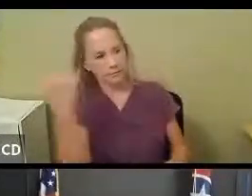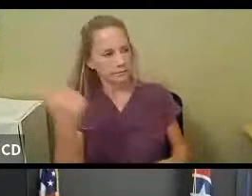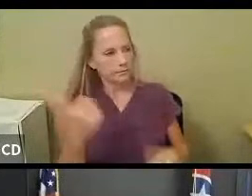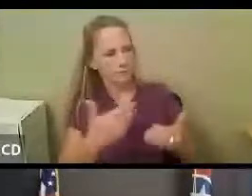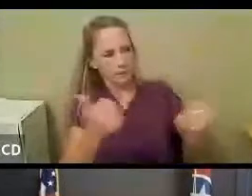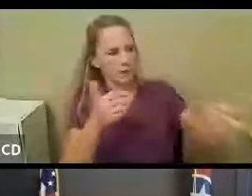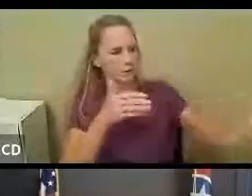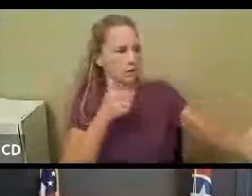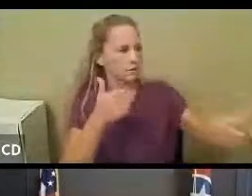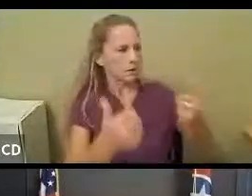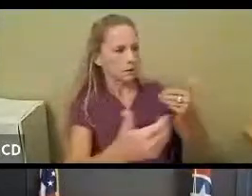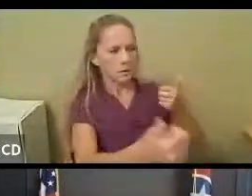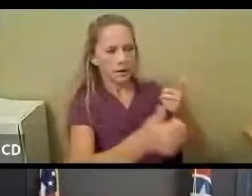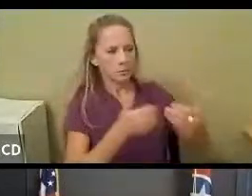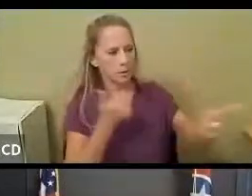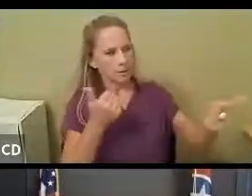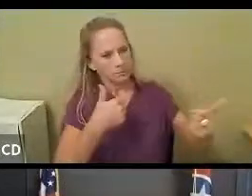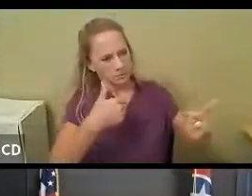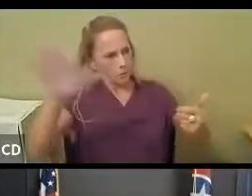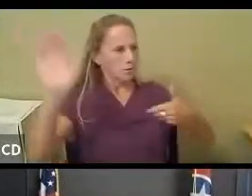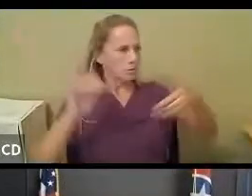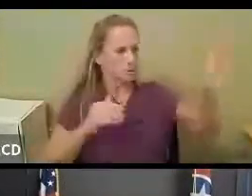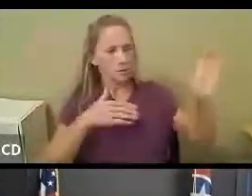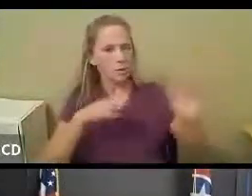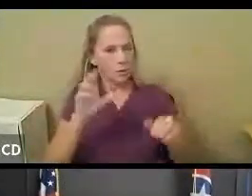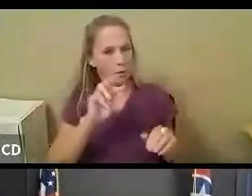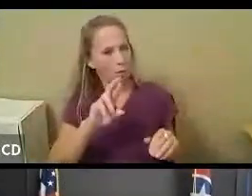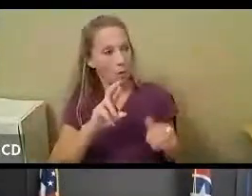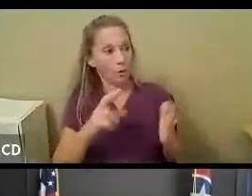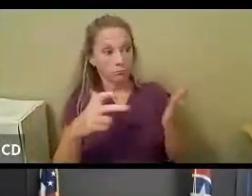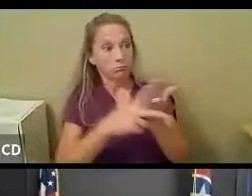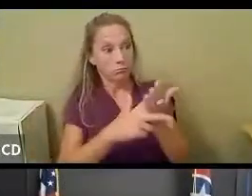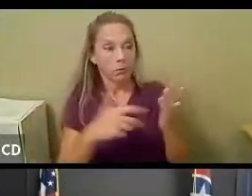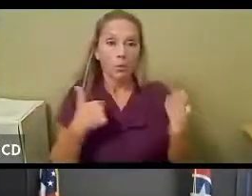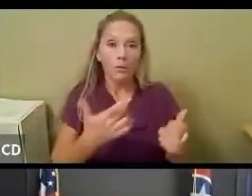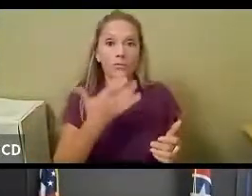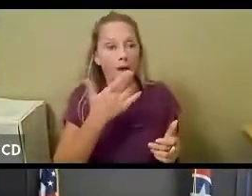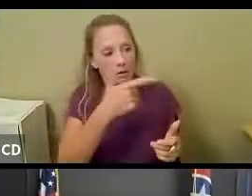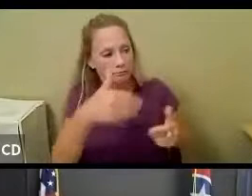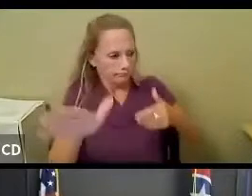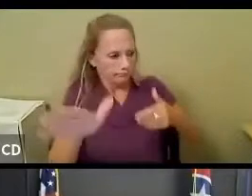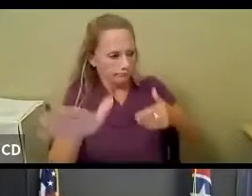get cited if needed. Hopefully just break it up. That's what we'd rather see happen.